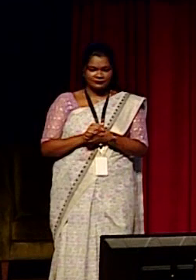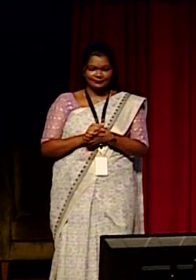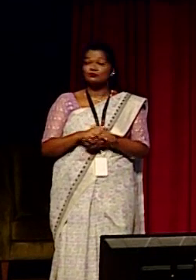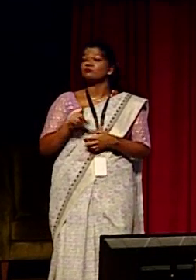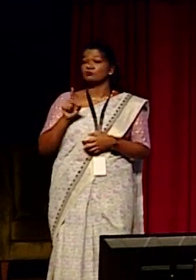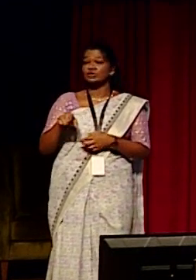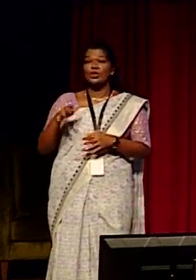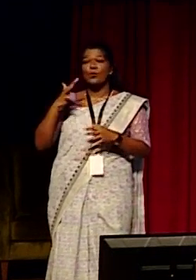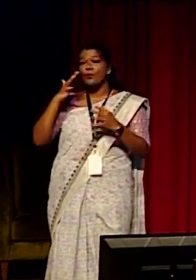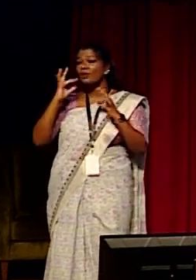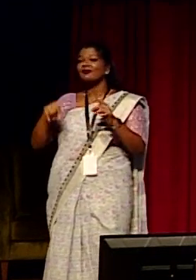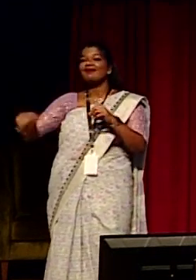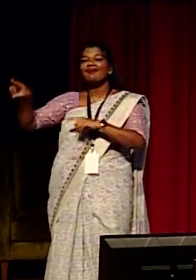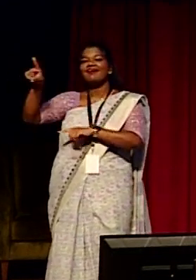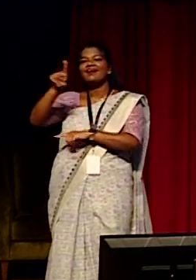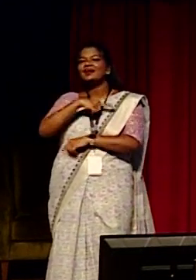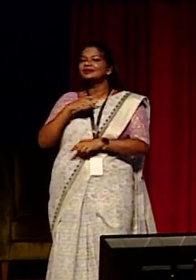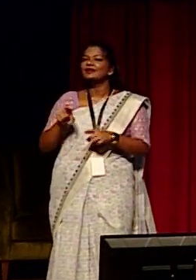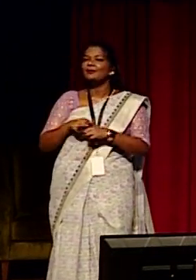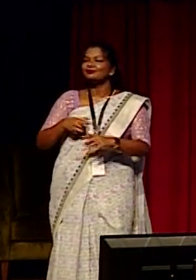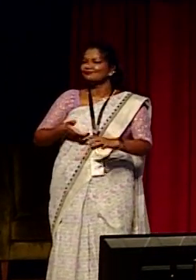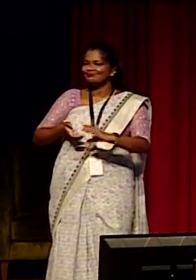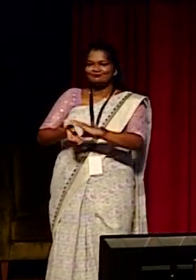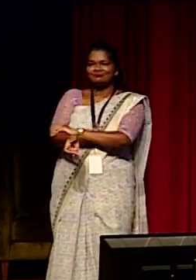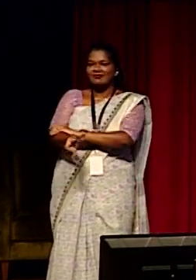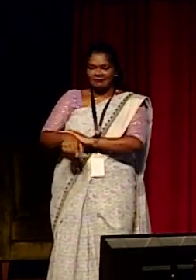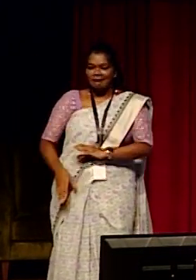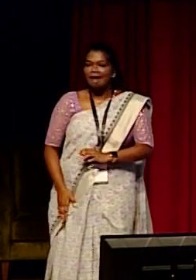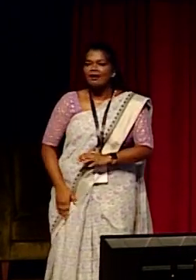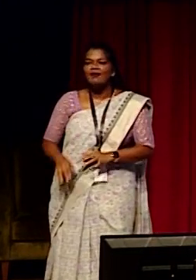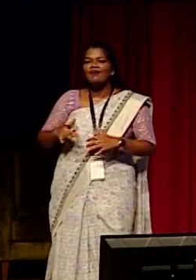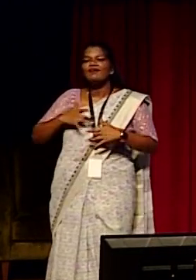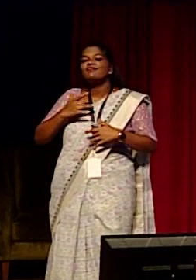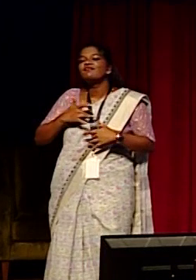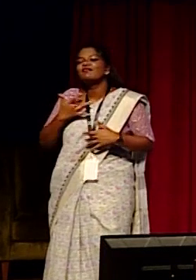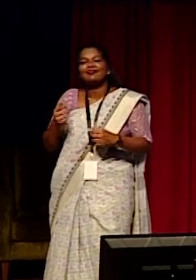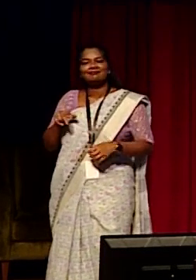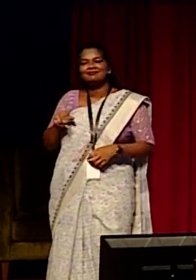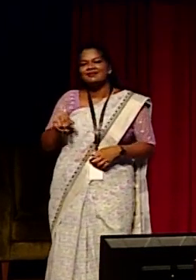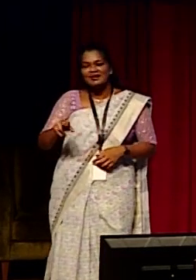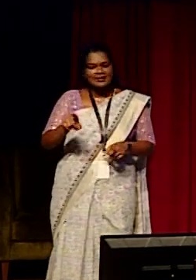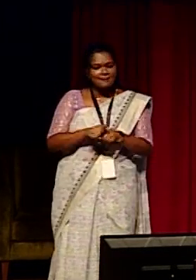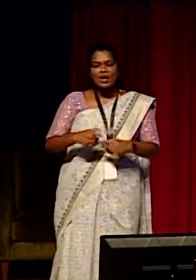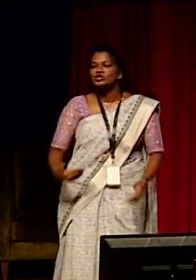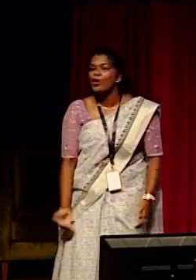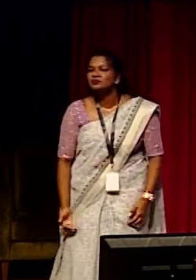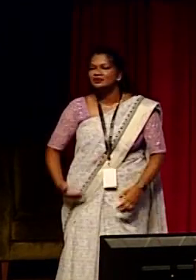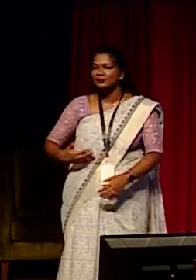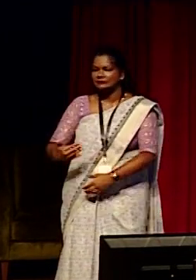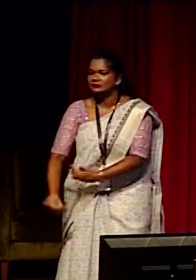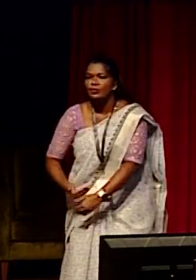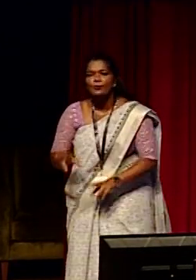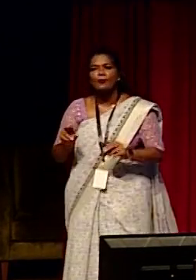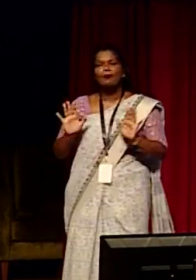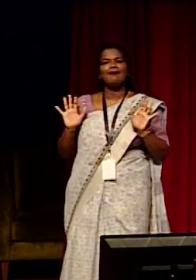That was the very day they were fitted to those limbs. And if they didn't have their trousers rolled up,